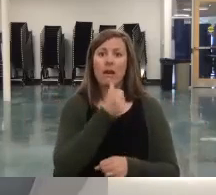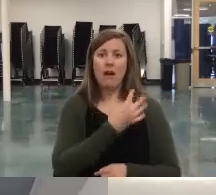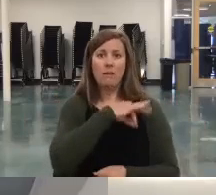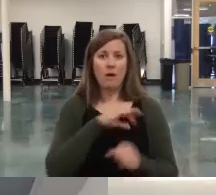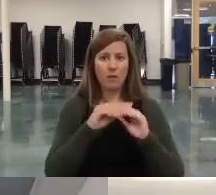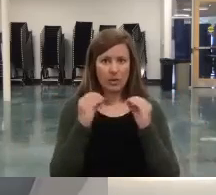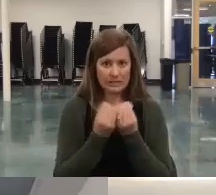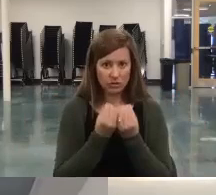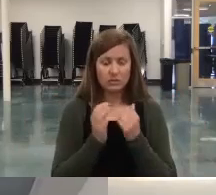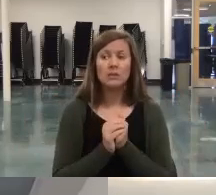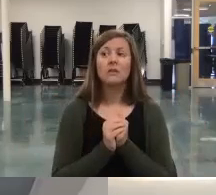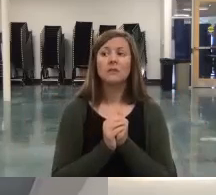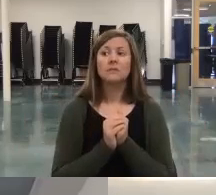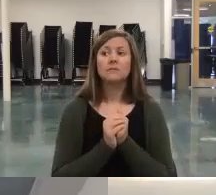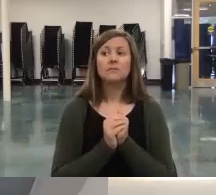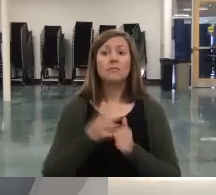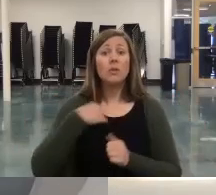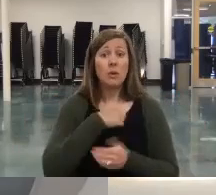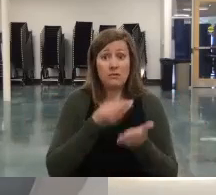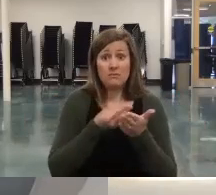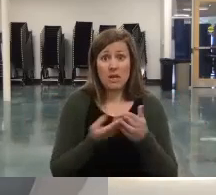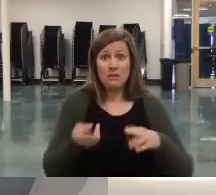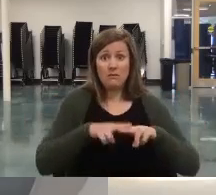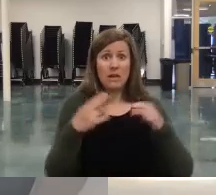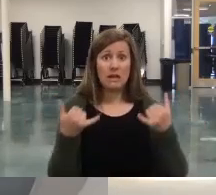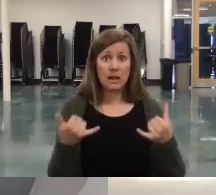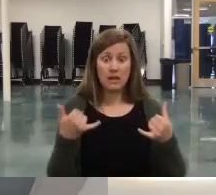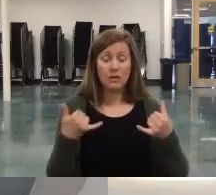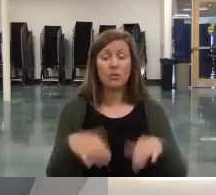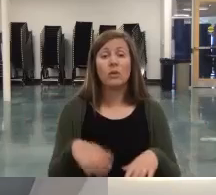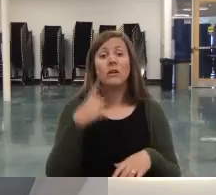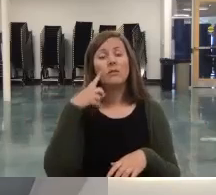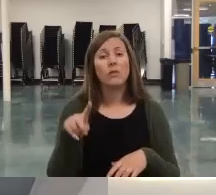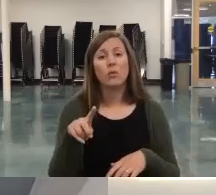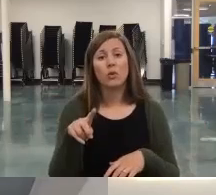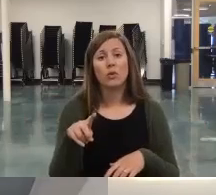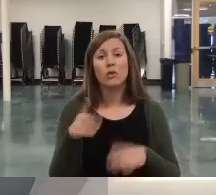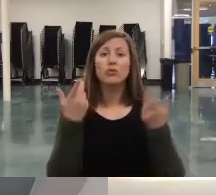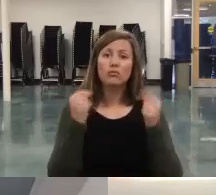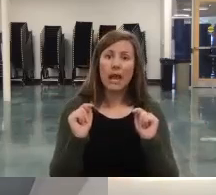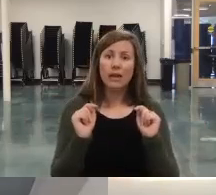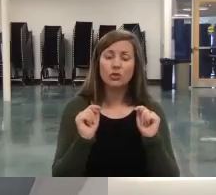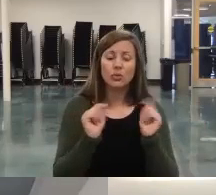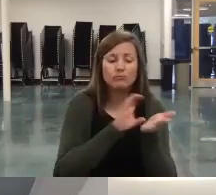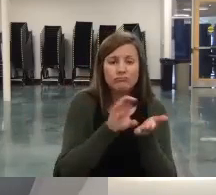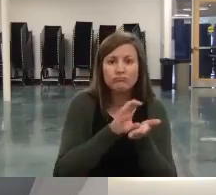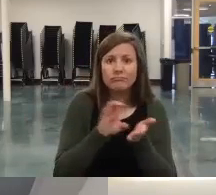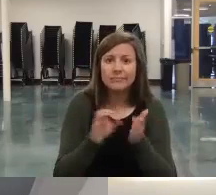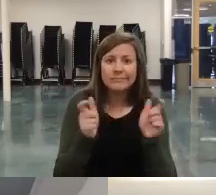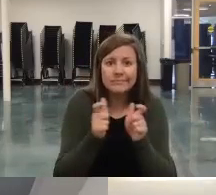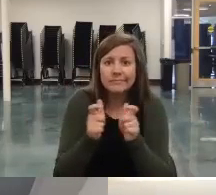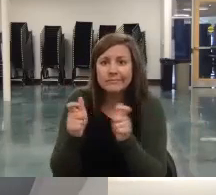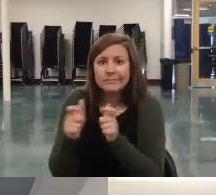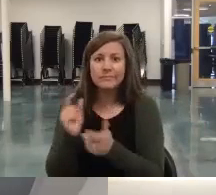organization. We are raising money right now to funnel mini grants to childcare programs across